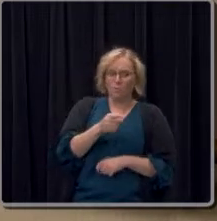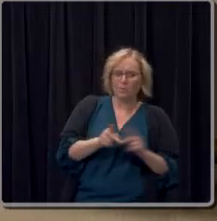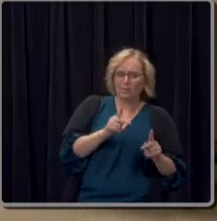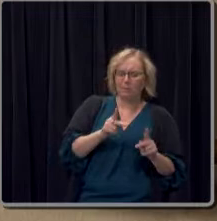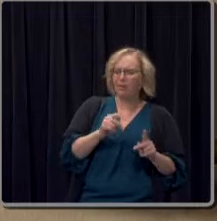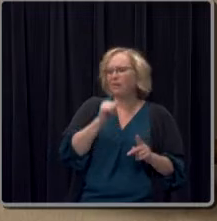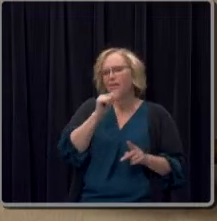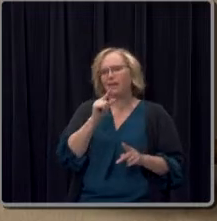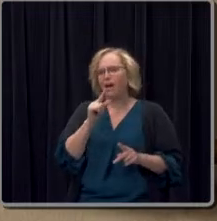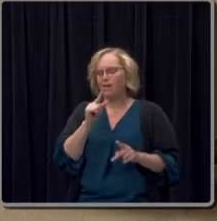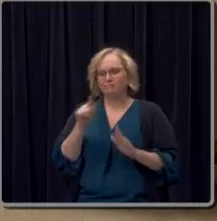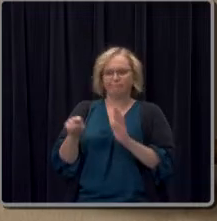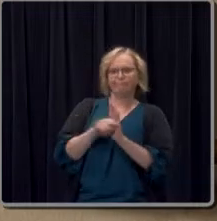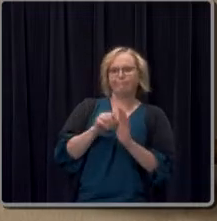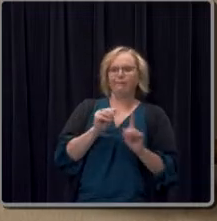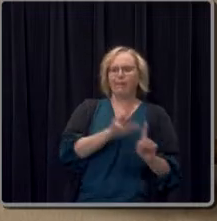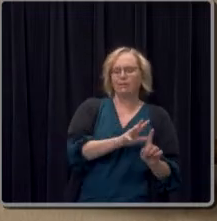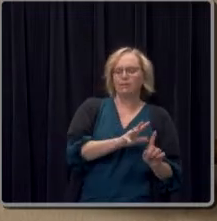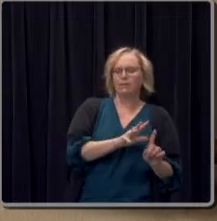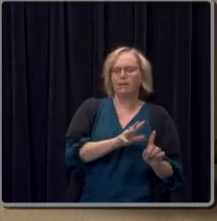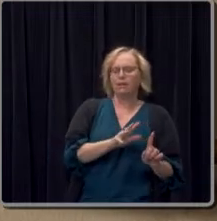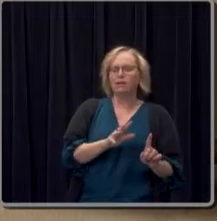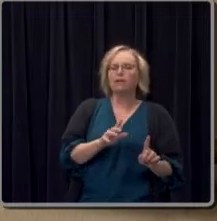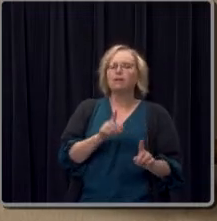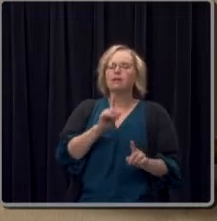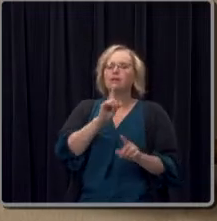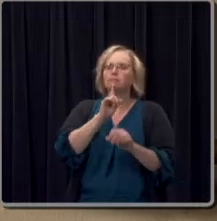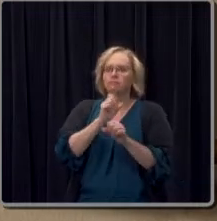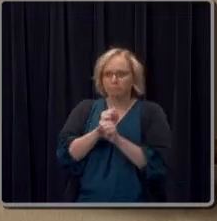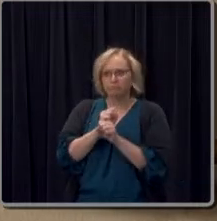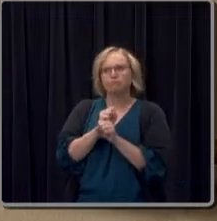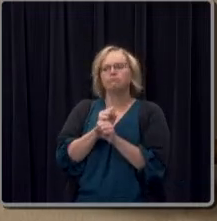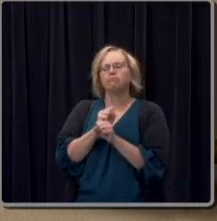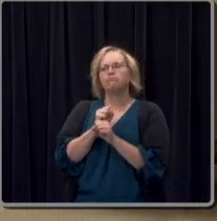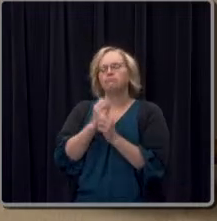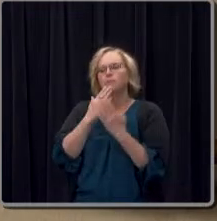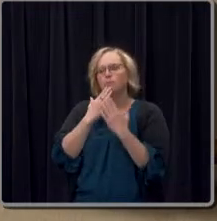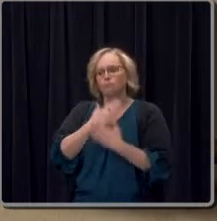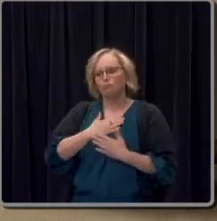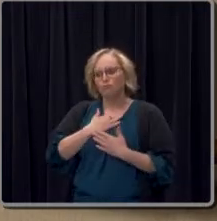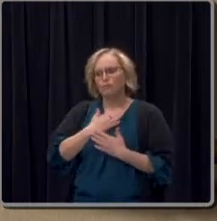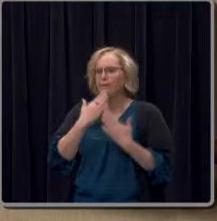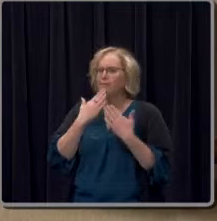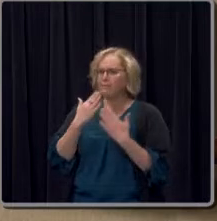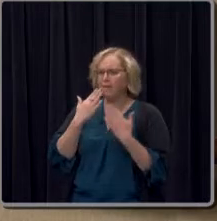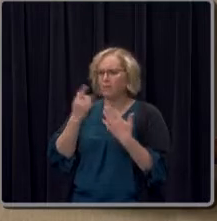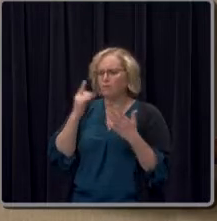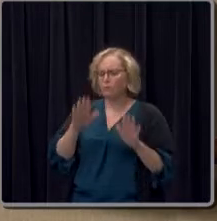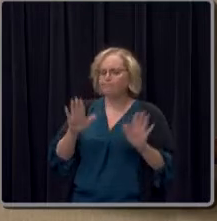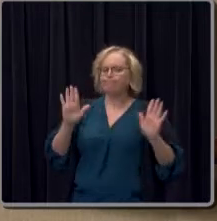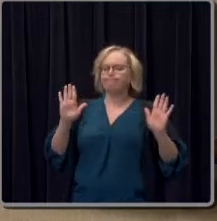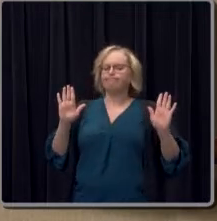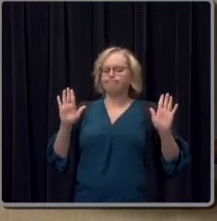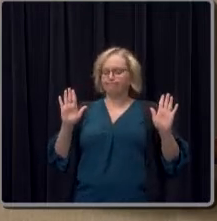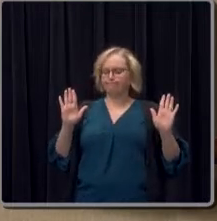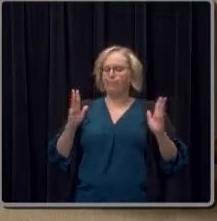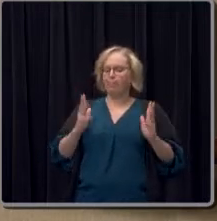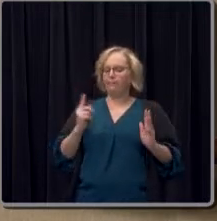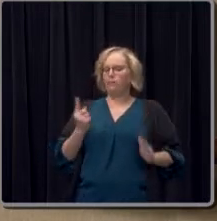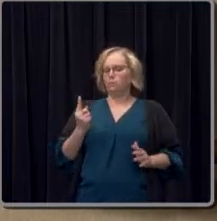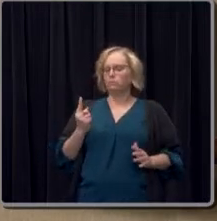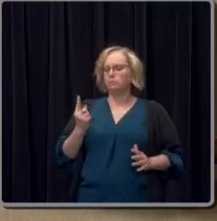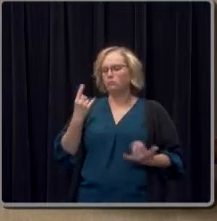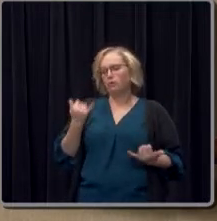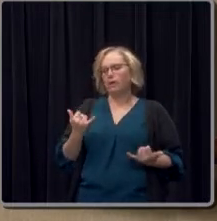affected. And I greatly appreciate, and I thank you guys for backing off on that idea. I'd